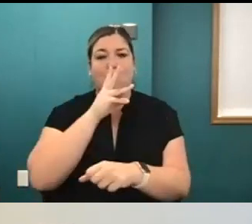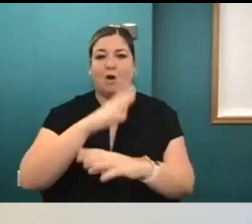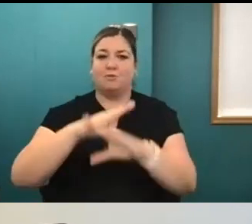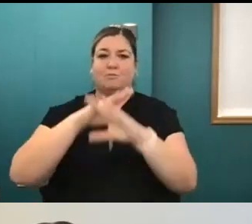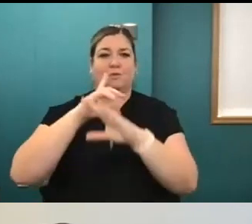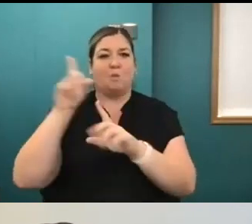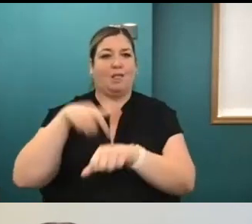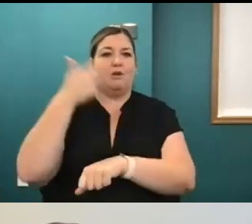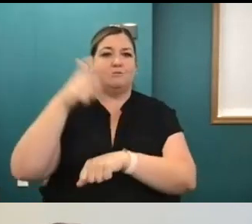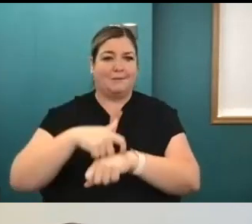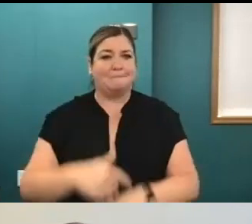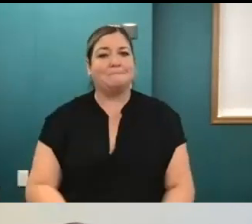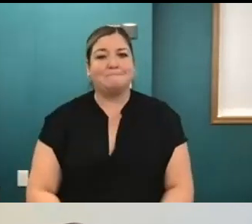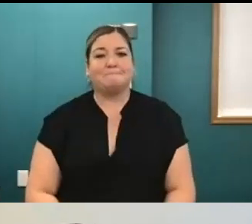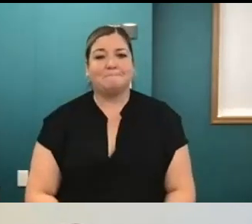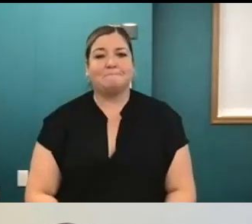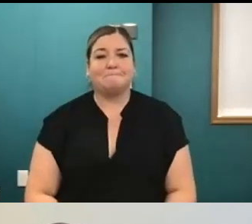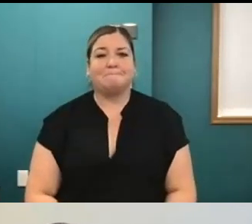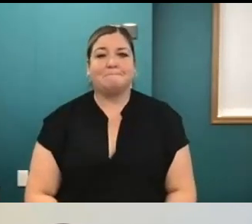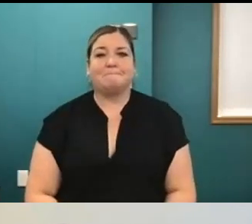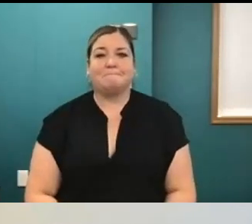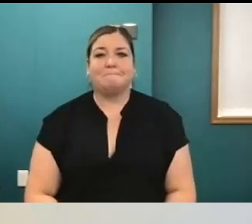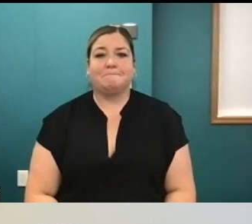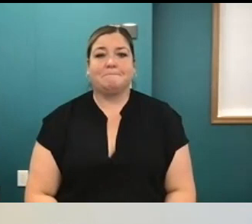of time. Okay.